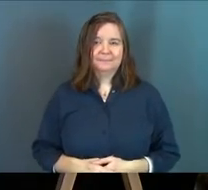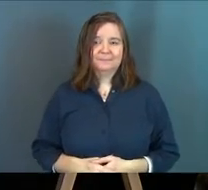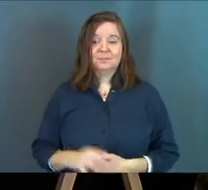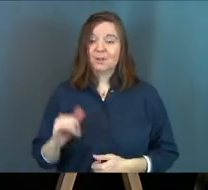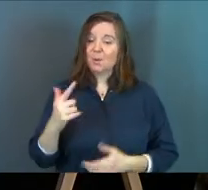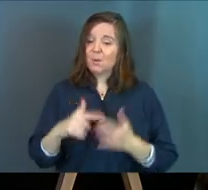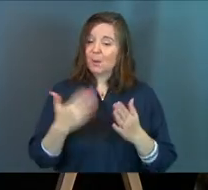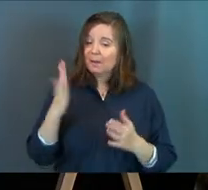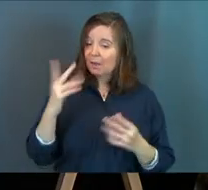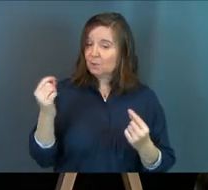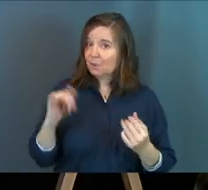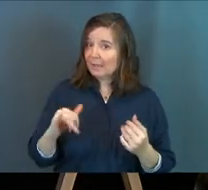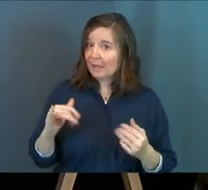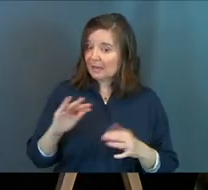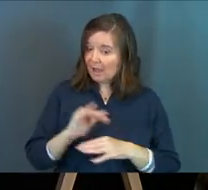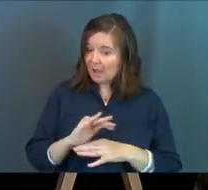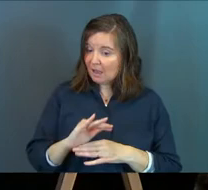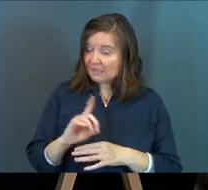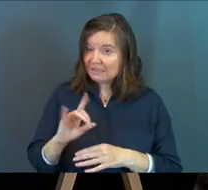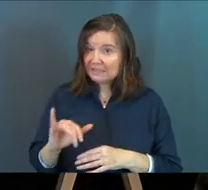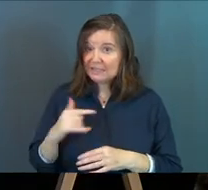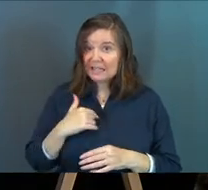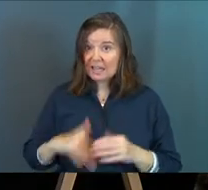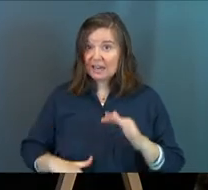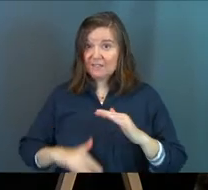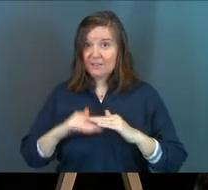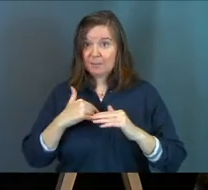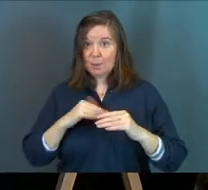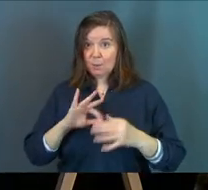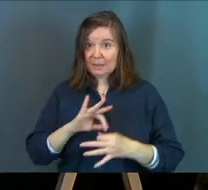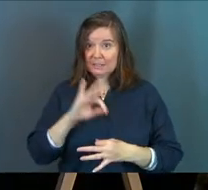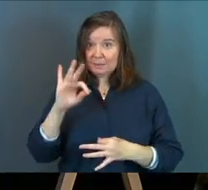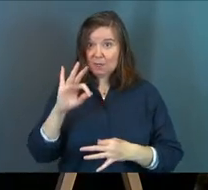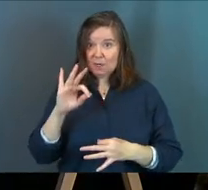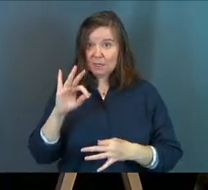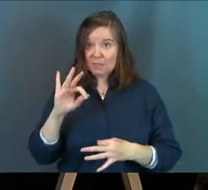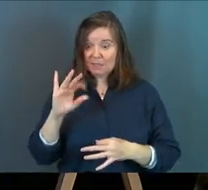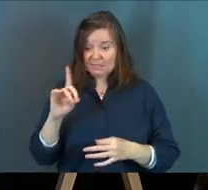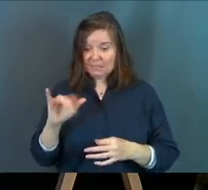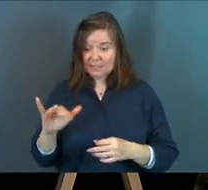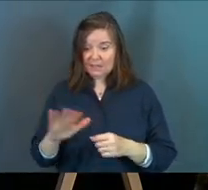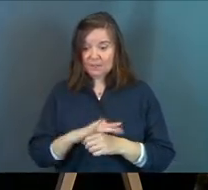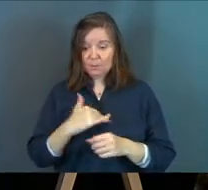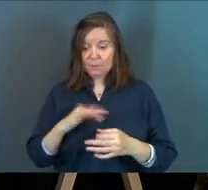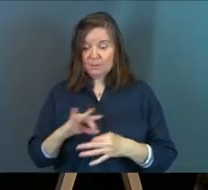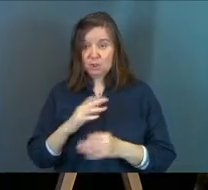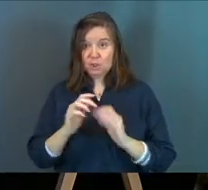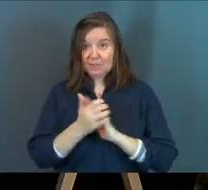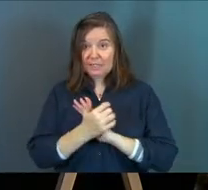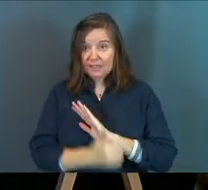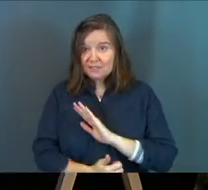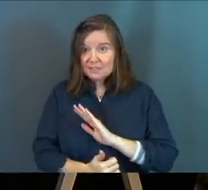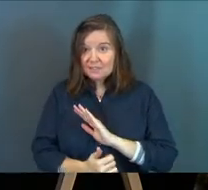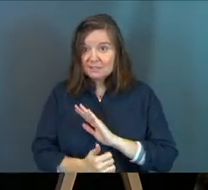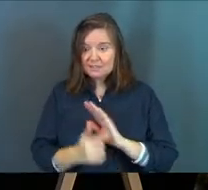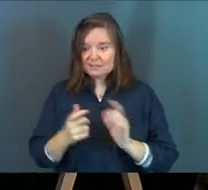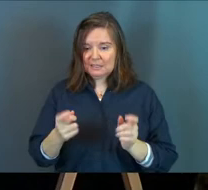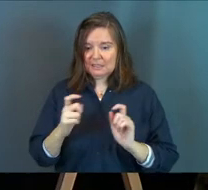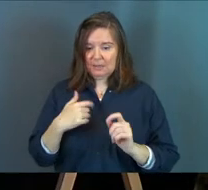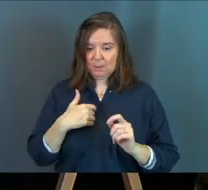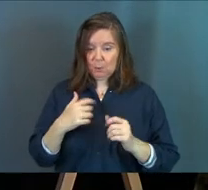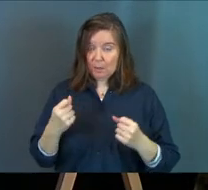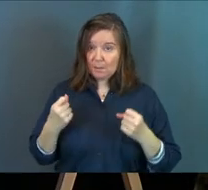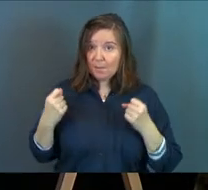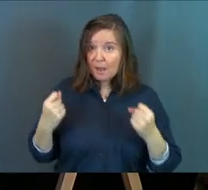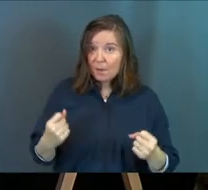And you're like, what did God do that night? Did he fill me with the Spirit? Did he fill me with spiritual gifts? Did he fill me